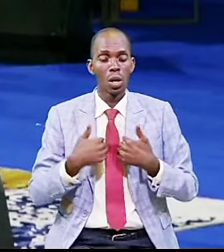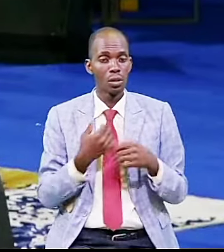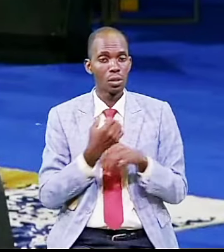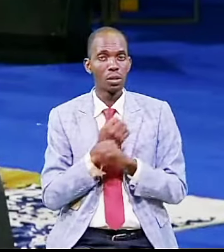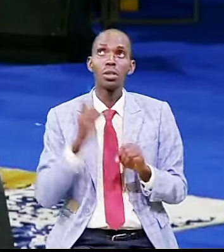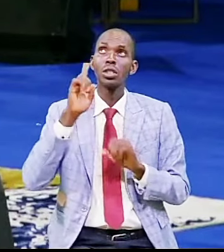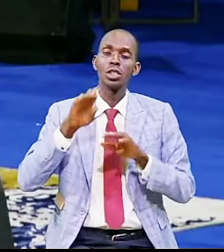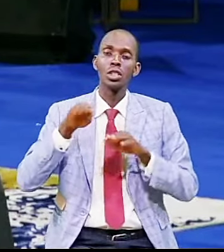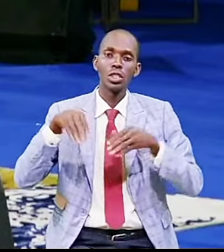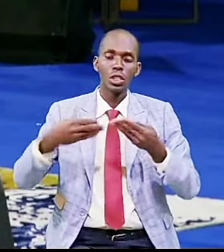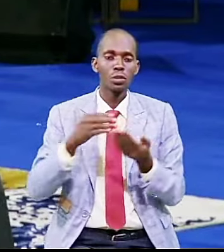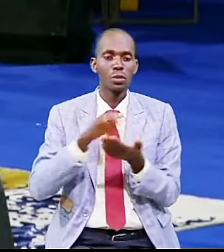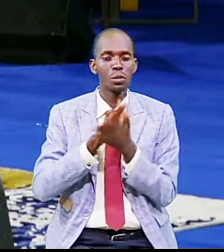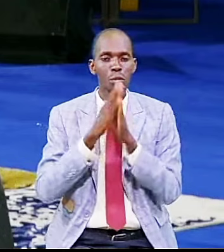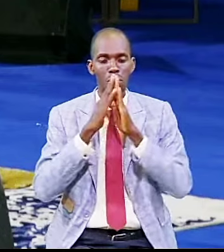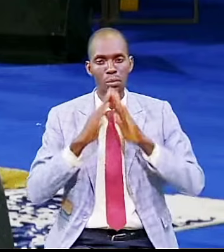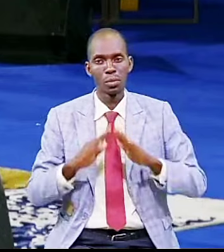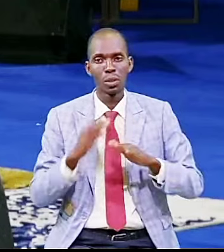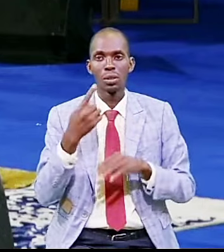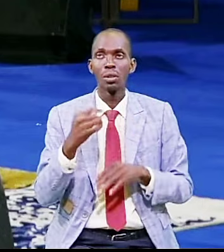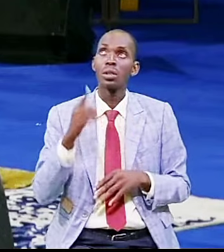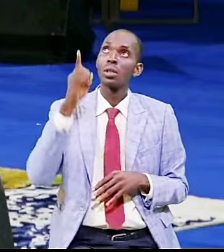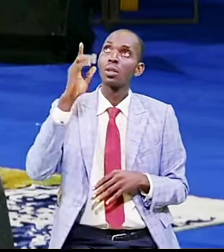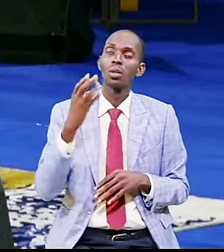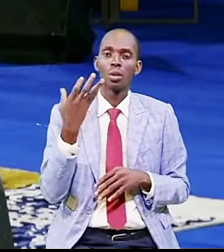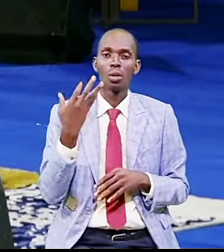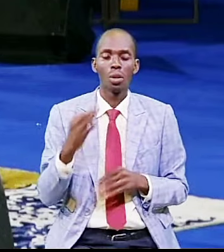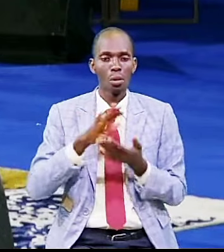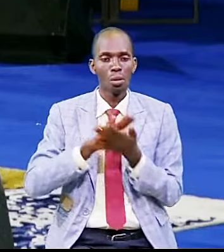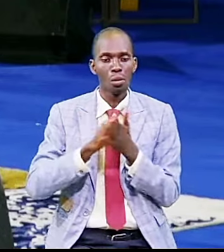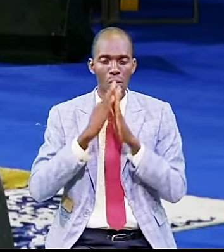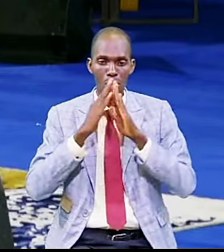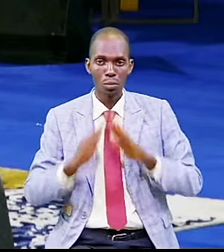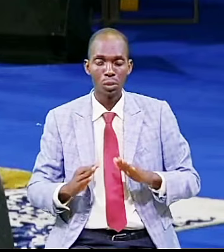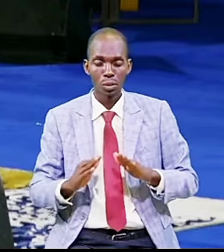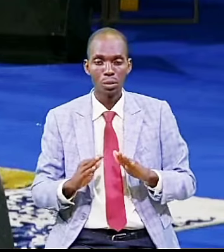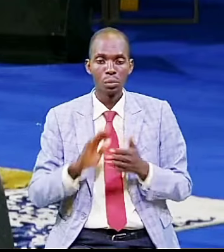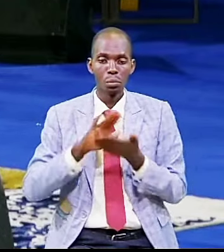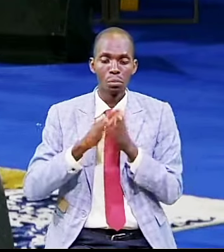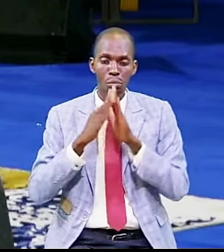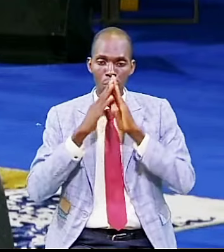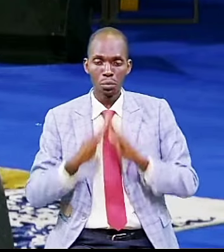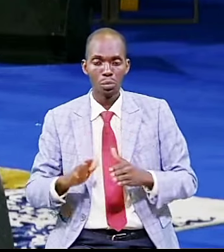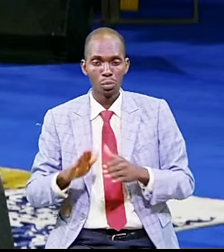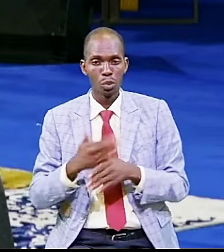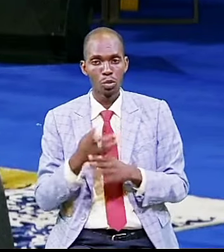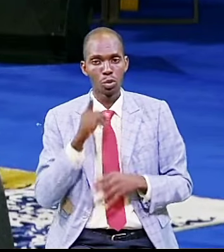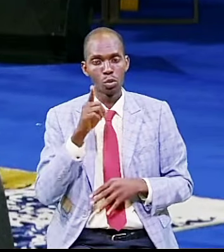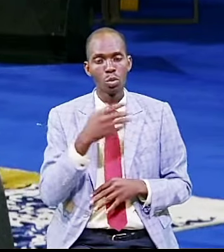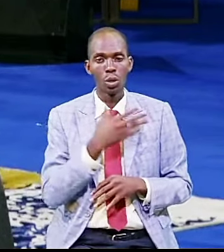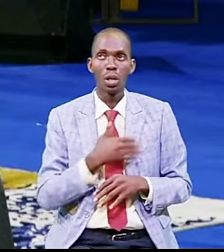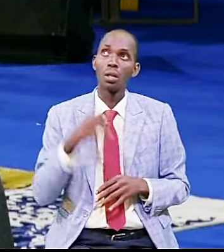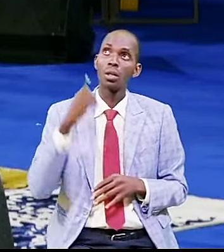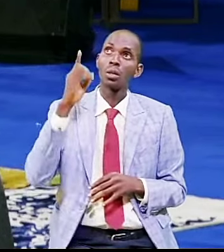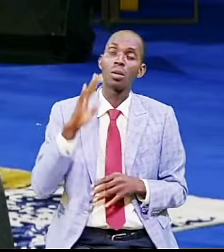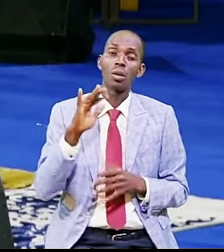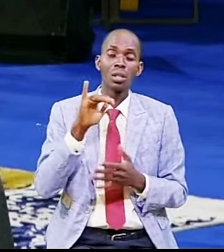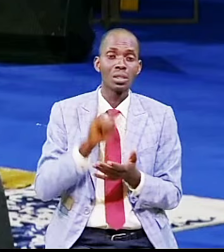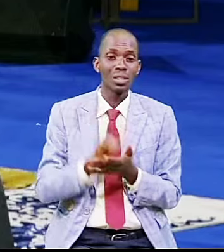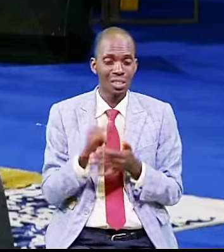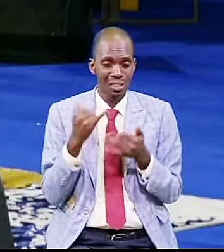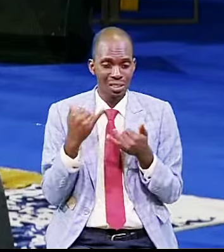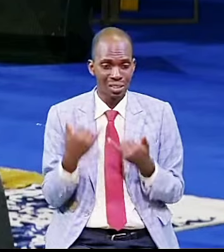peace. The God of peace. Peace between you and God. That now, if you leave